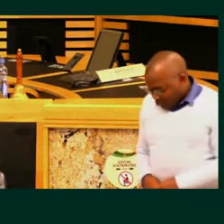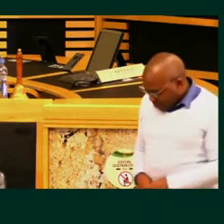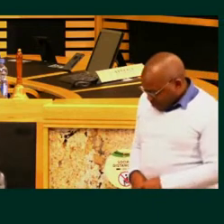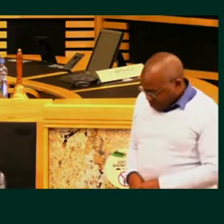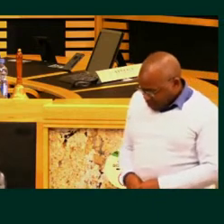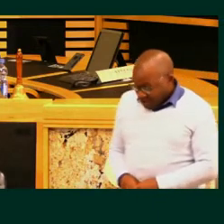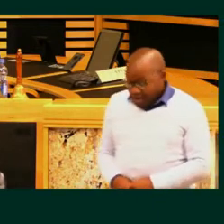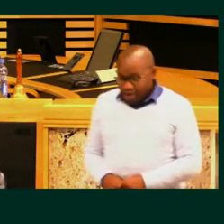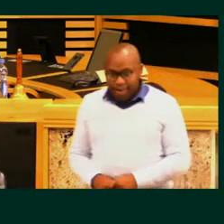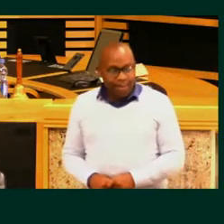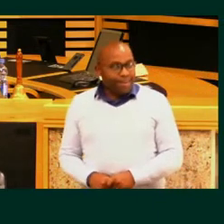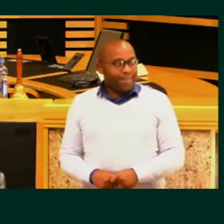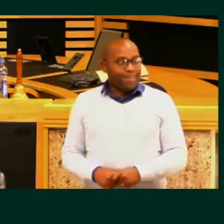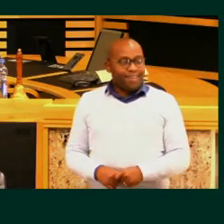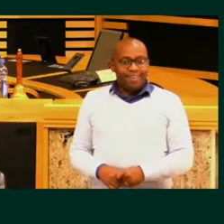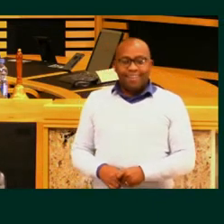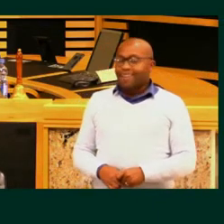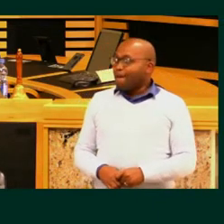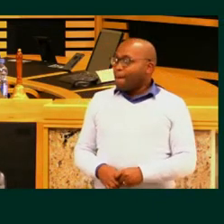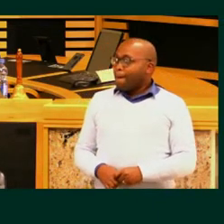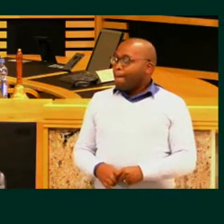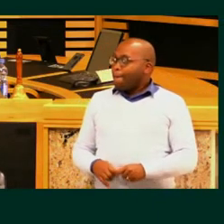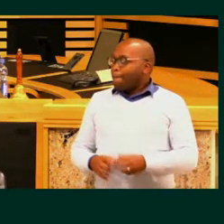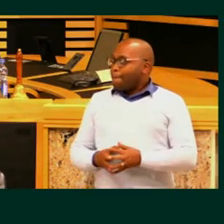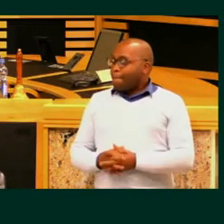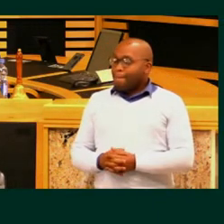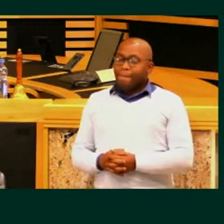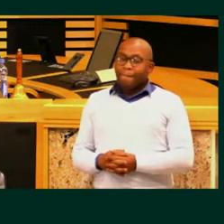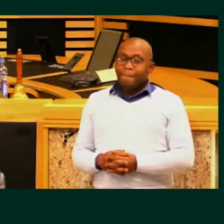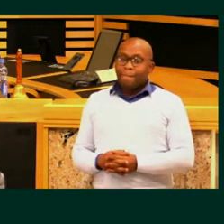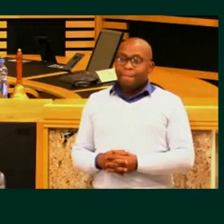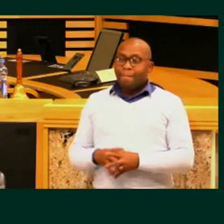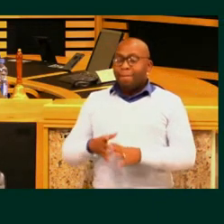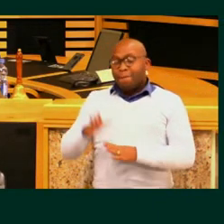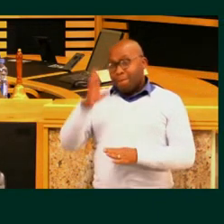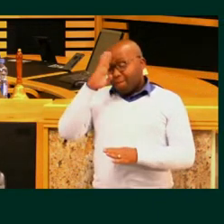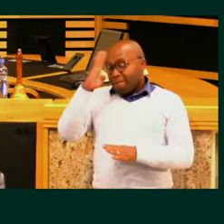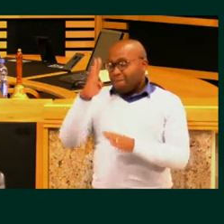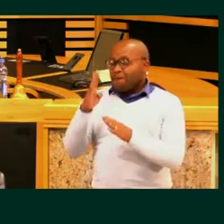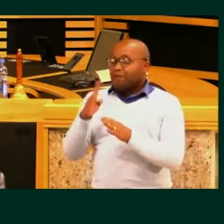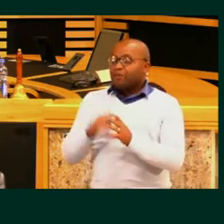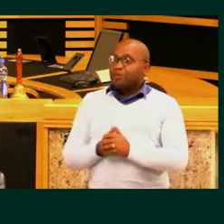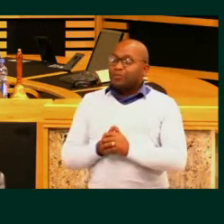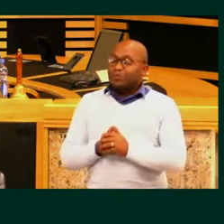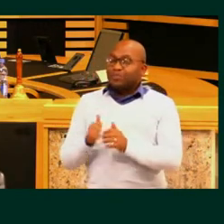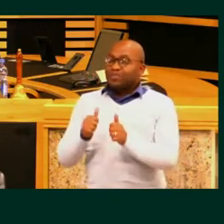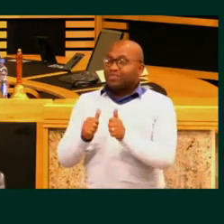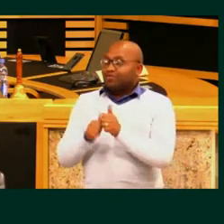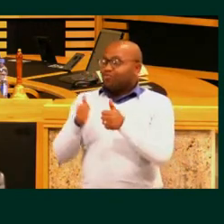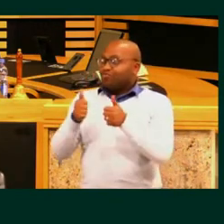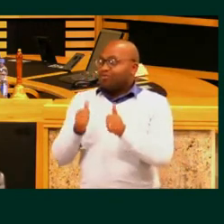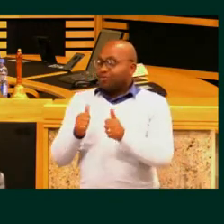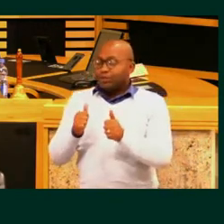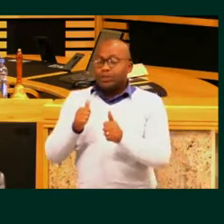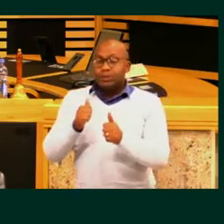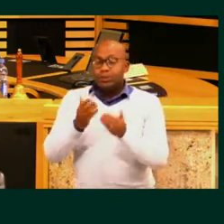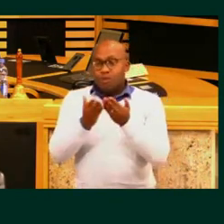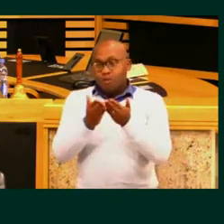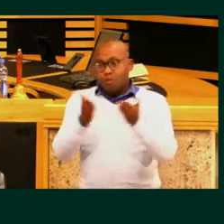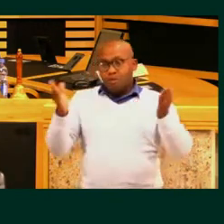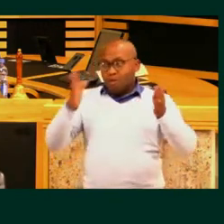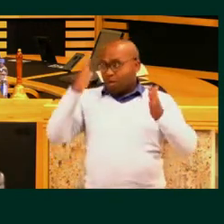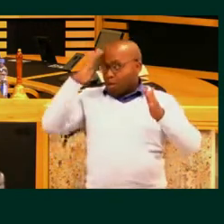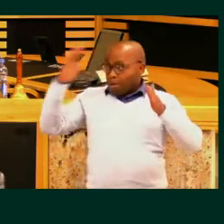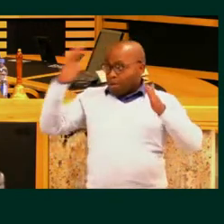City my graveyard honorable Deputy chair of chairs honorable members of the legislature and everyone